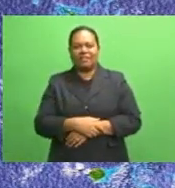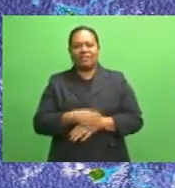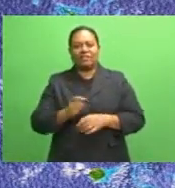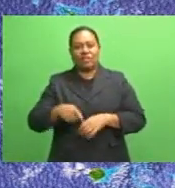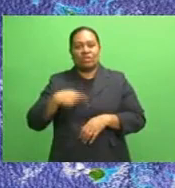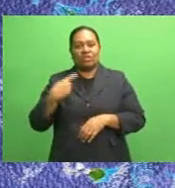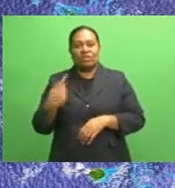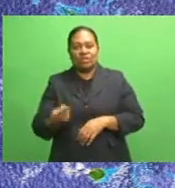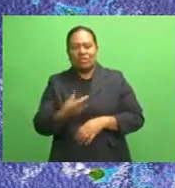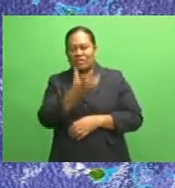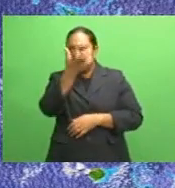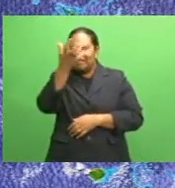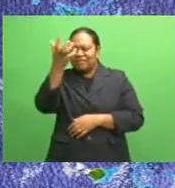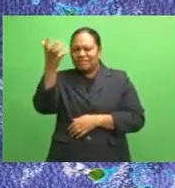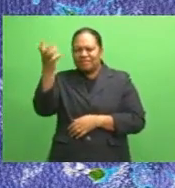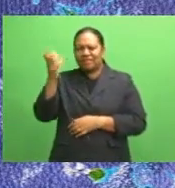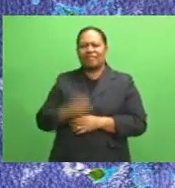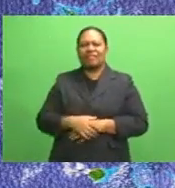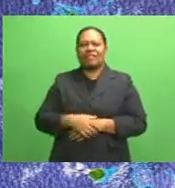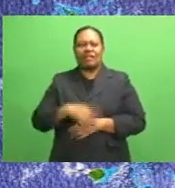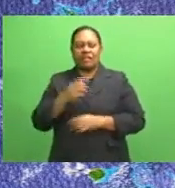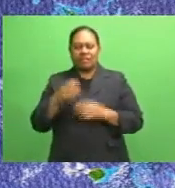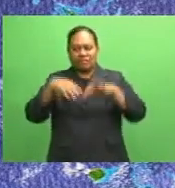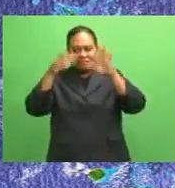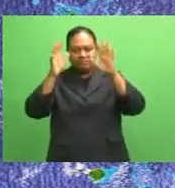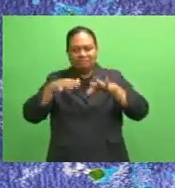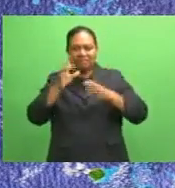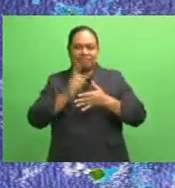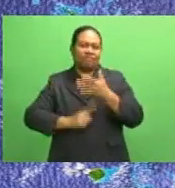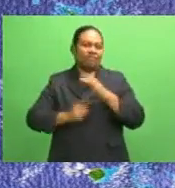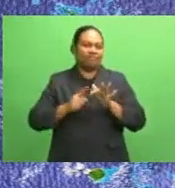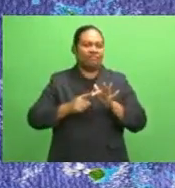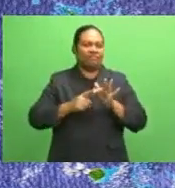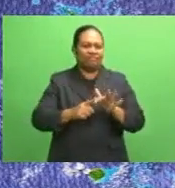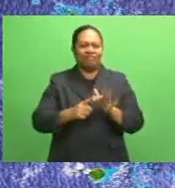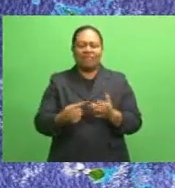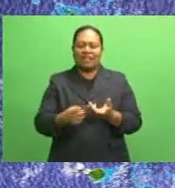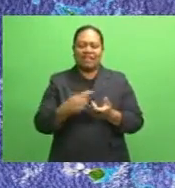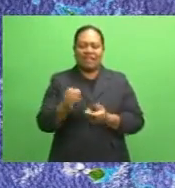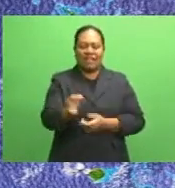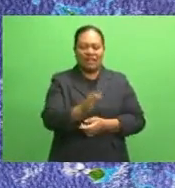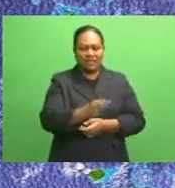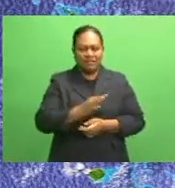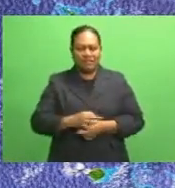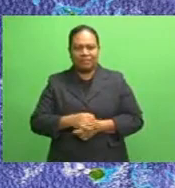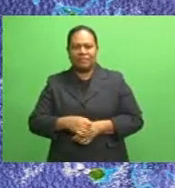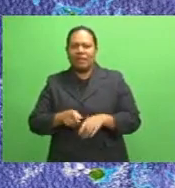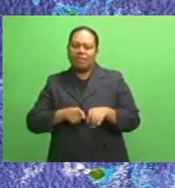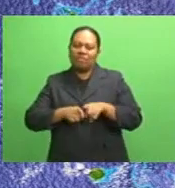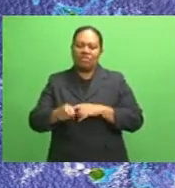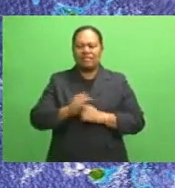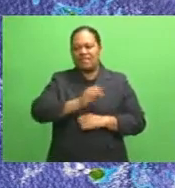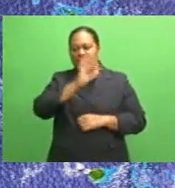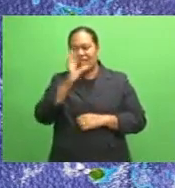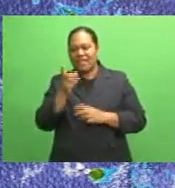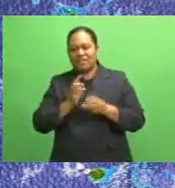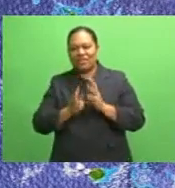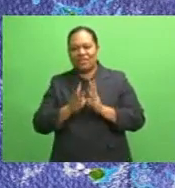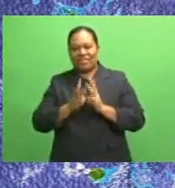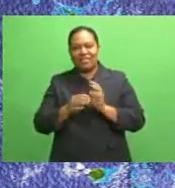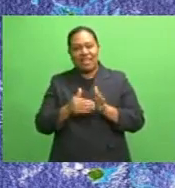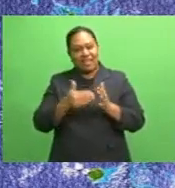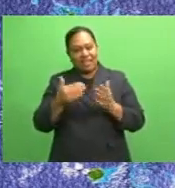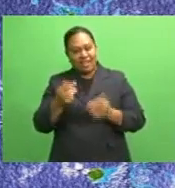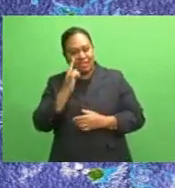tomorrow, expect cloudy periods with brief showers over the eastern parts and interior of the larger islands, mainly fine elsewhere. Our further outlook,